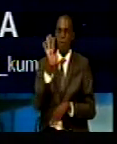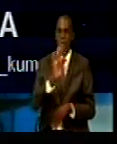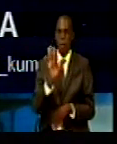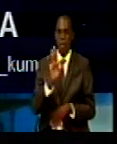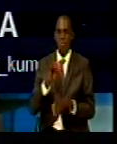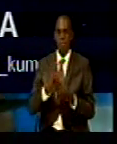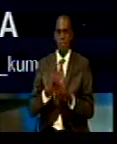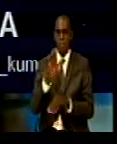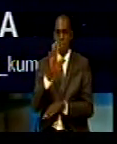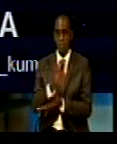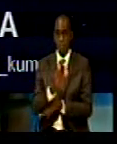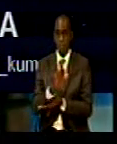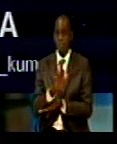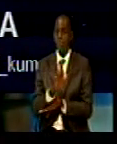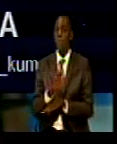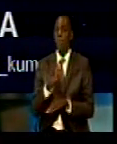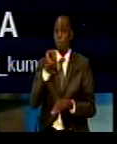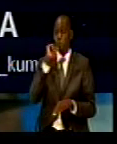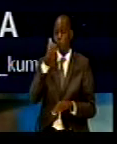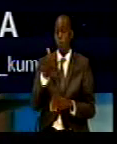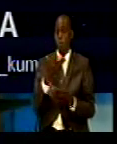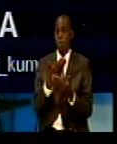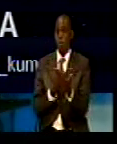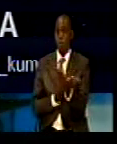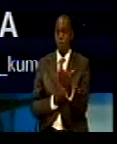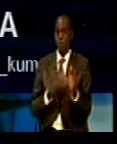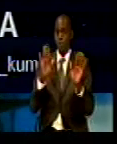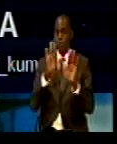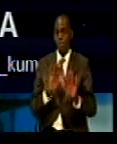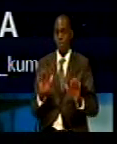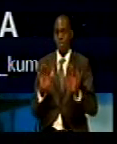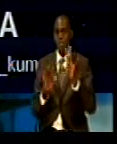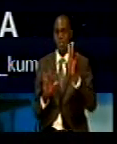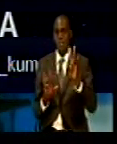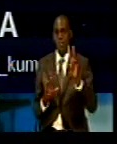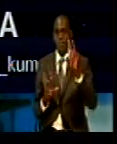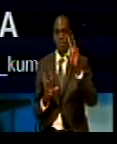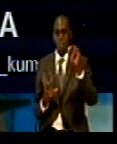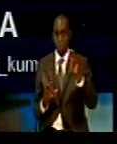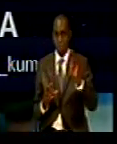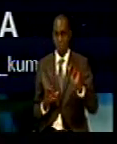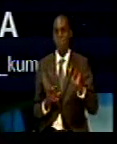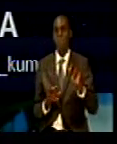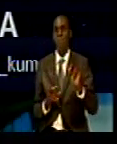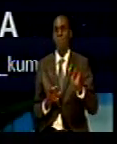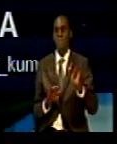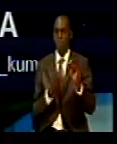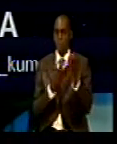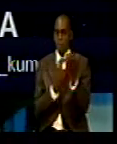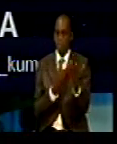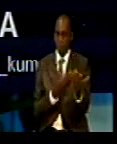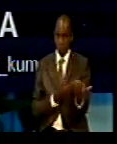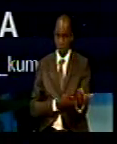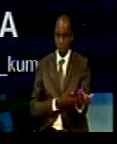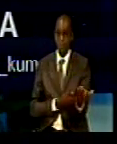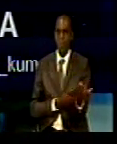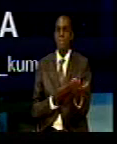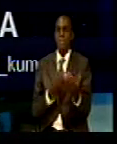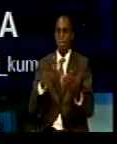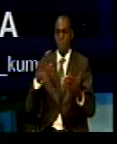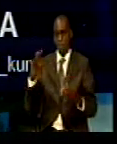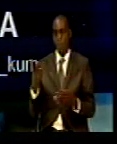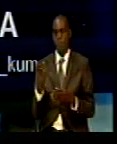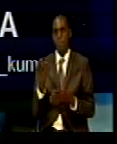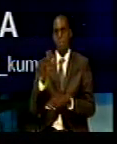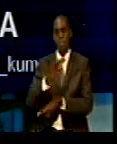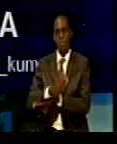morning, 7:30, we are here before that second session, 5 in the evening. So invite others, tell them to